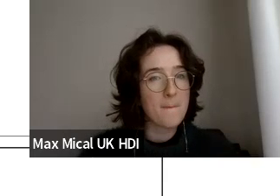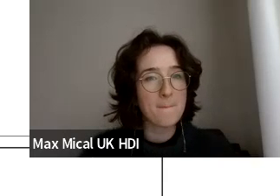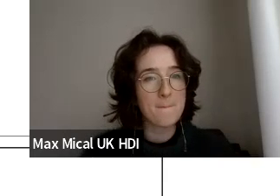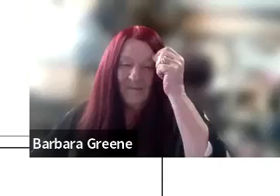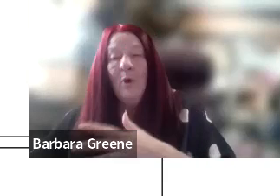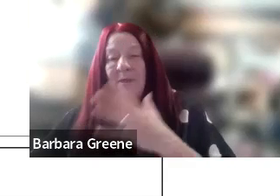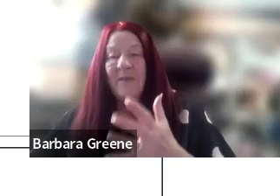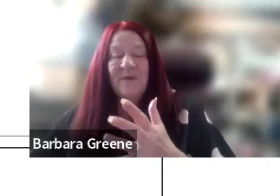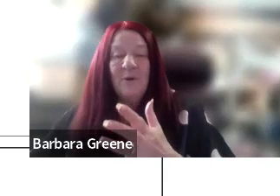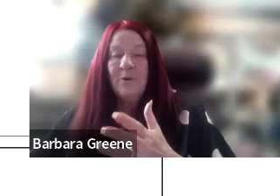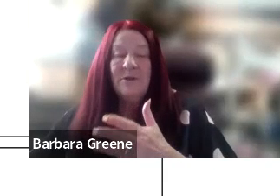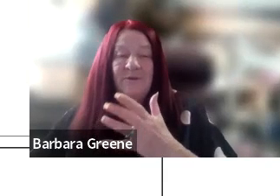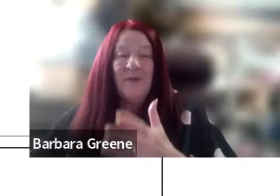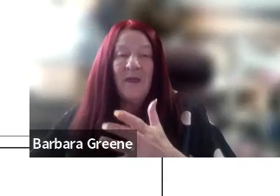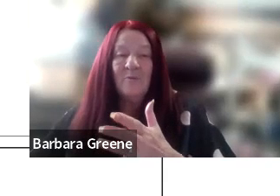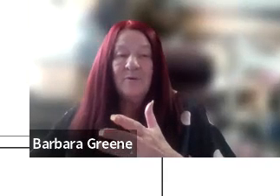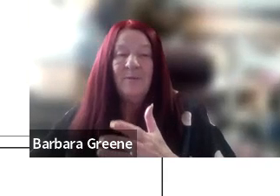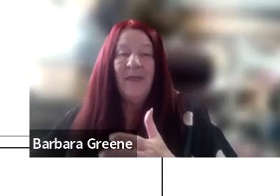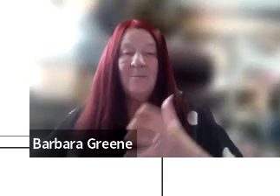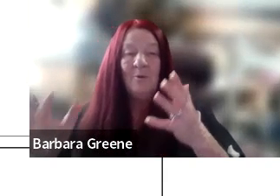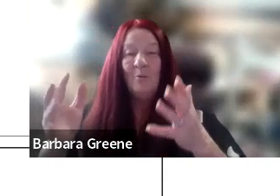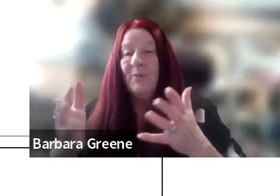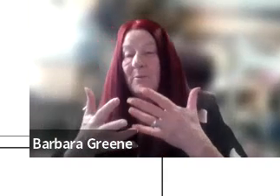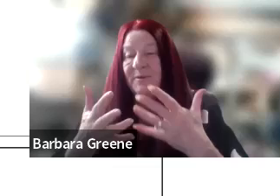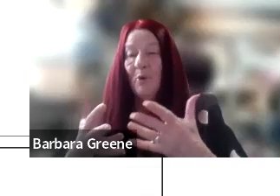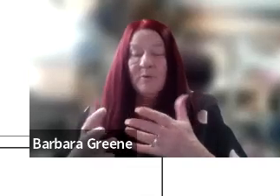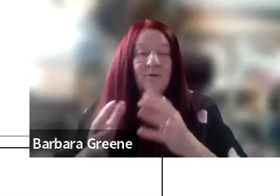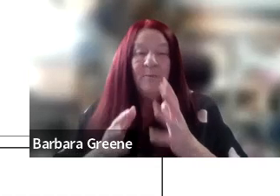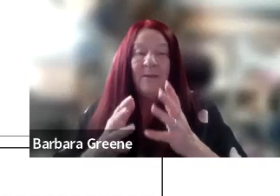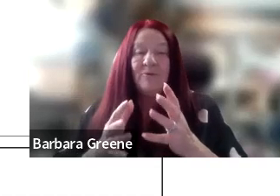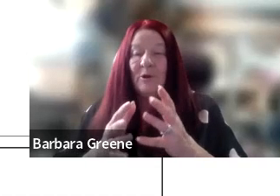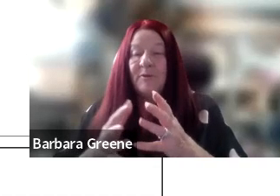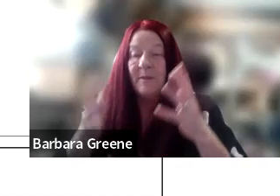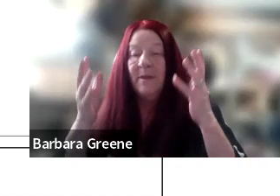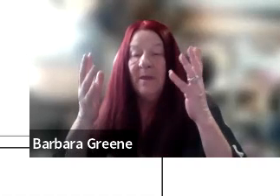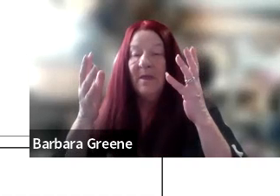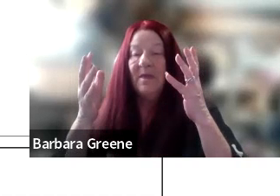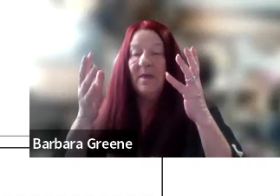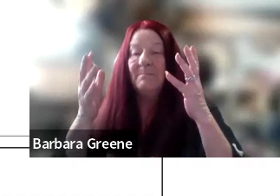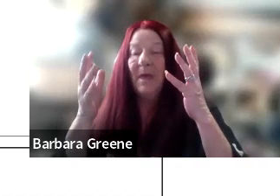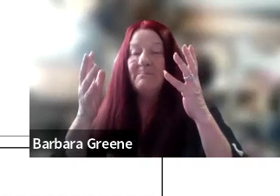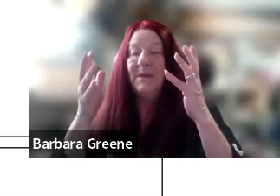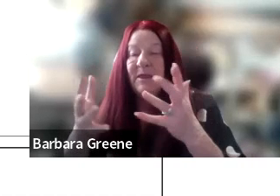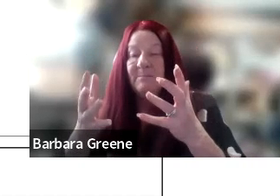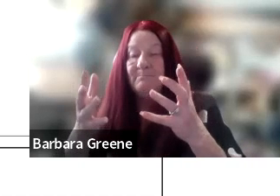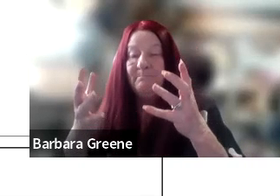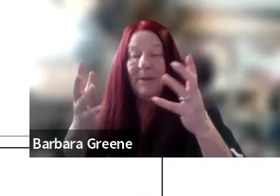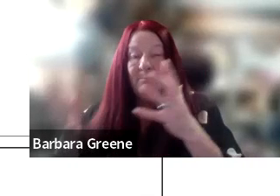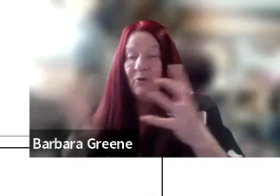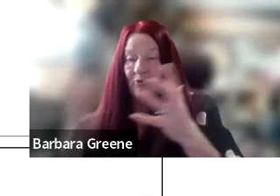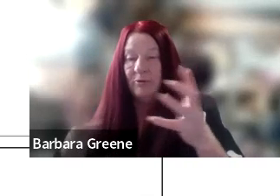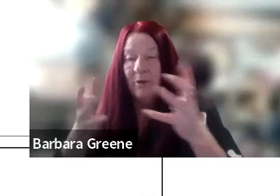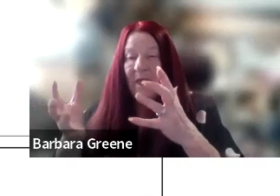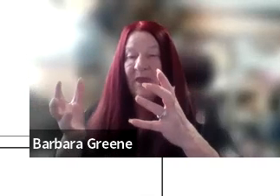this. Just that one of the things that we really desired was to be able, we thought was important, was to be able to look at the immediate